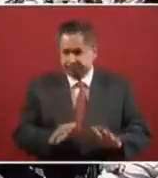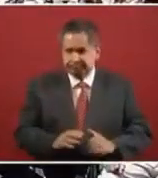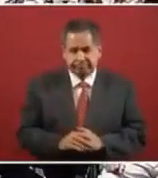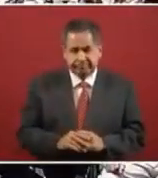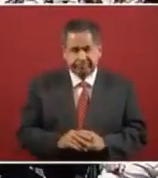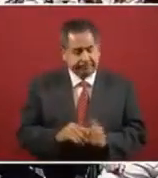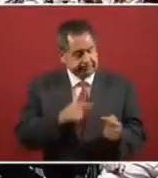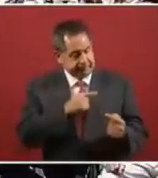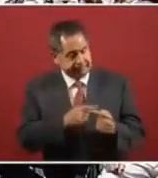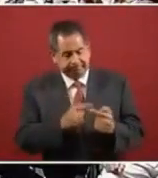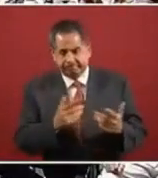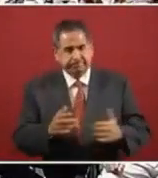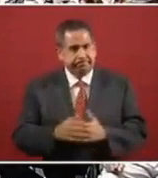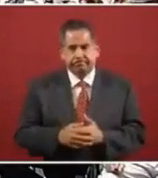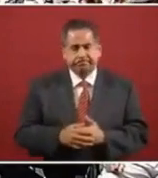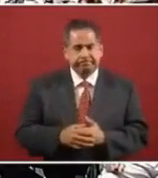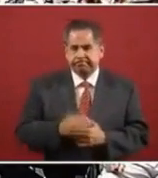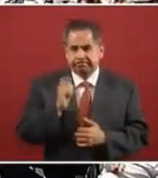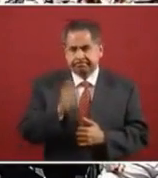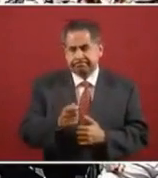up to recently